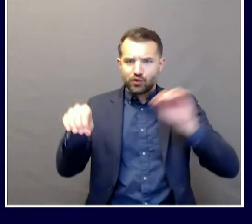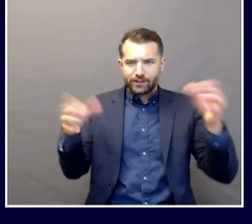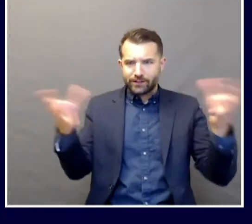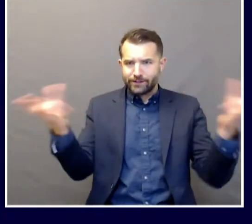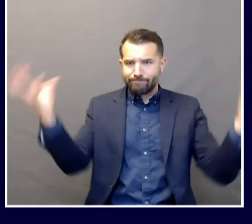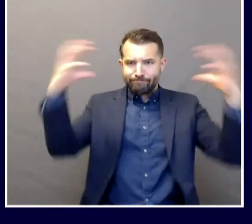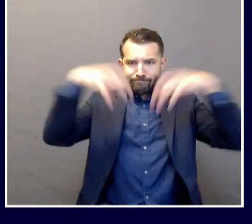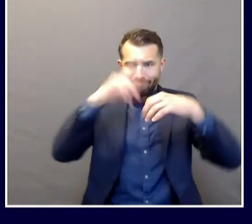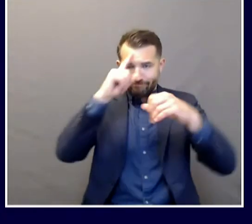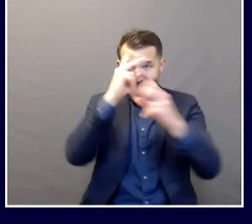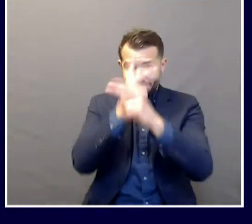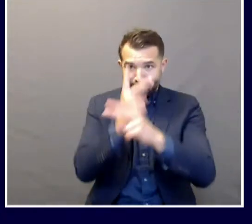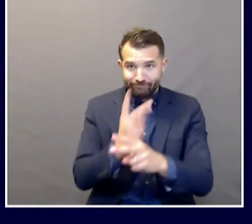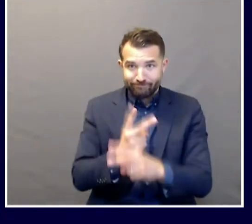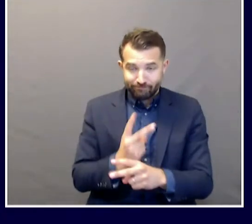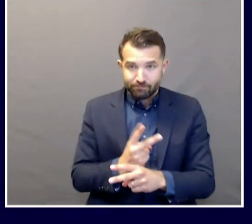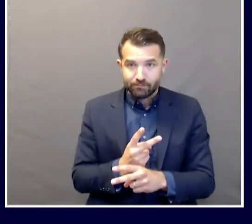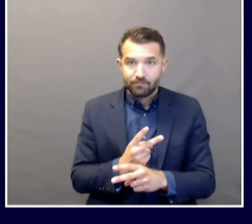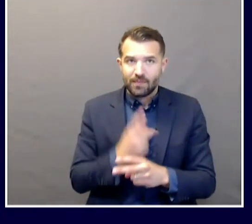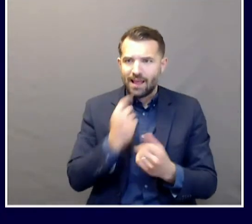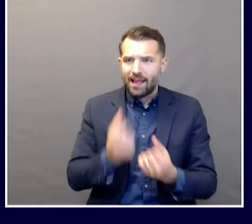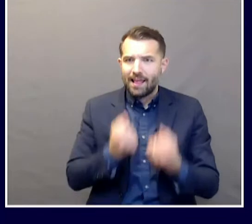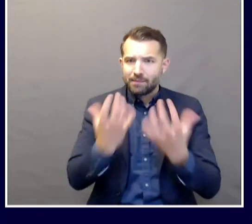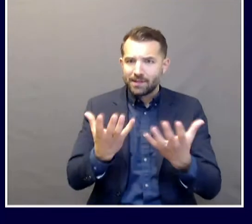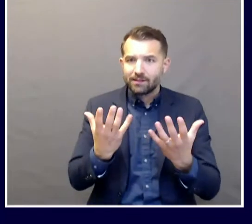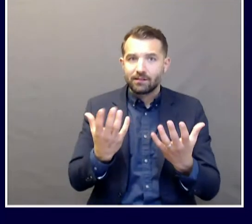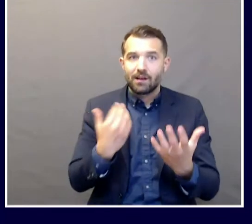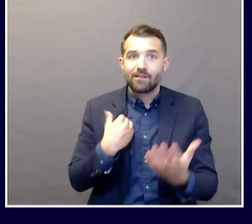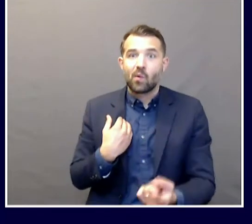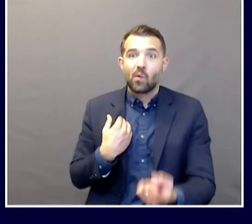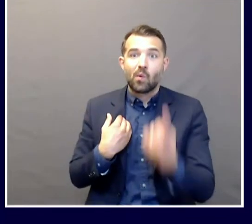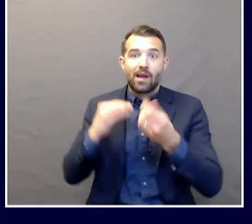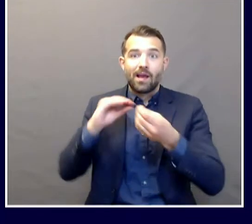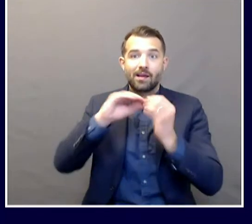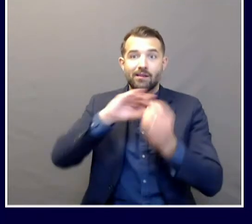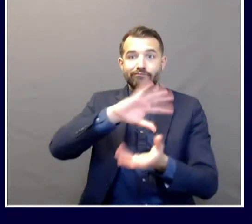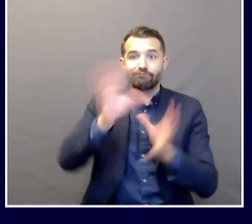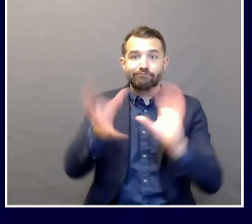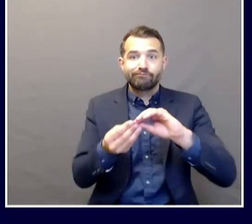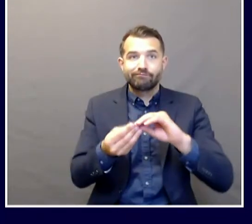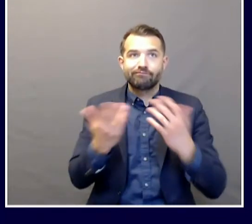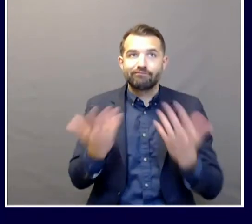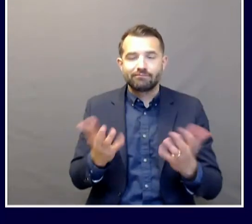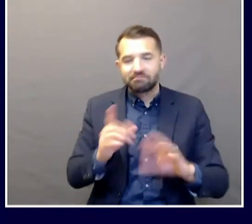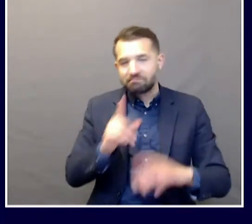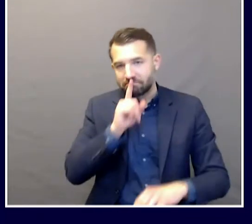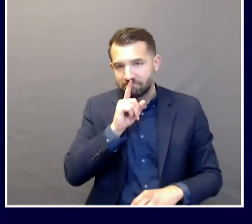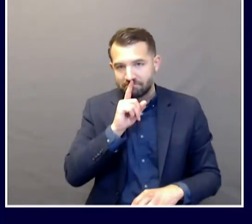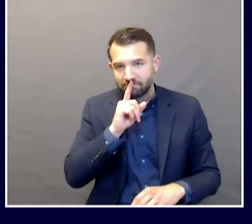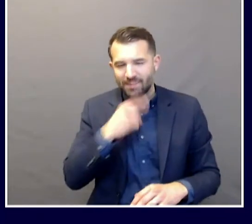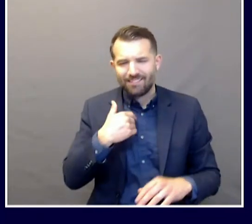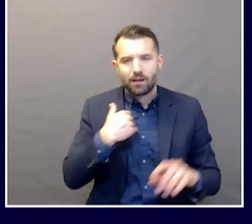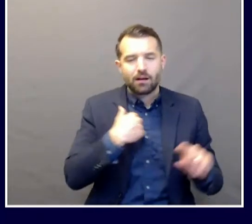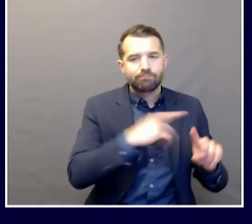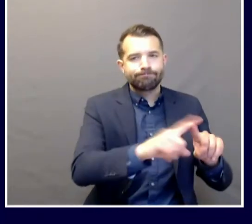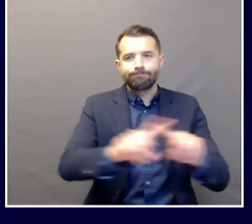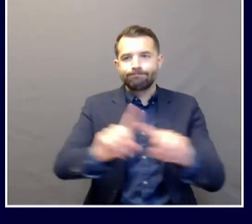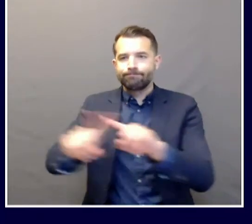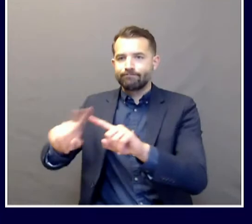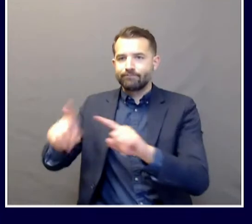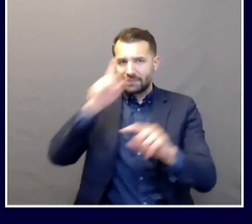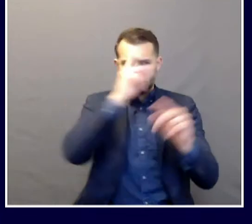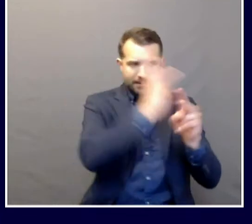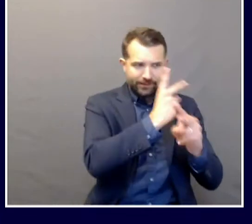is the only model, and that the only number that comes out of that is the only number we can ever use. We run models with different assumptions. That's